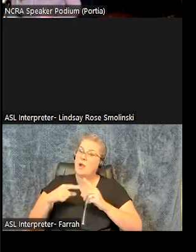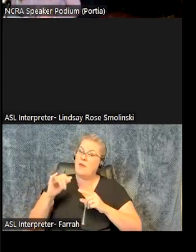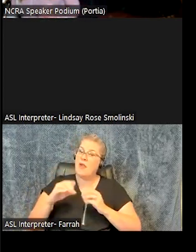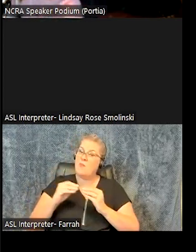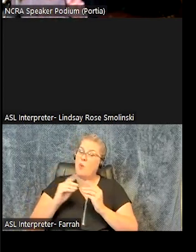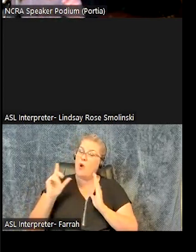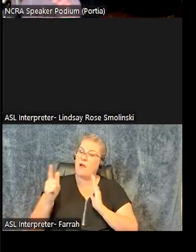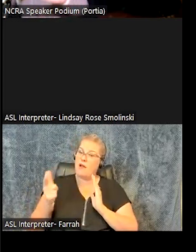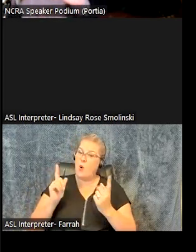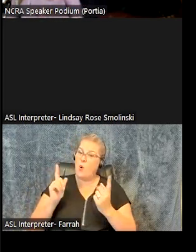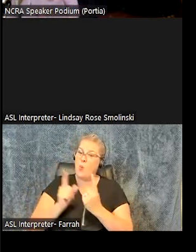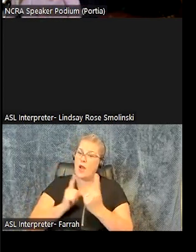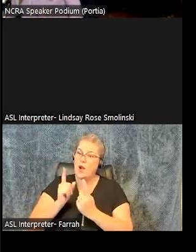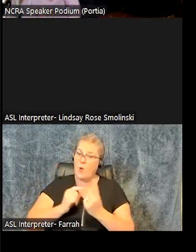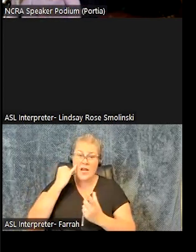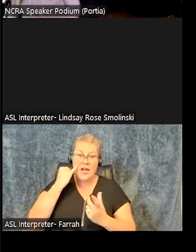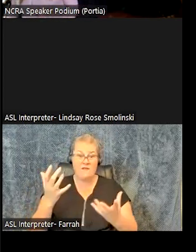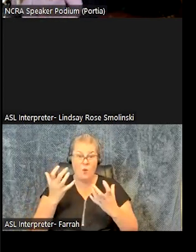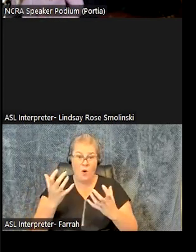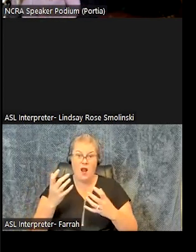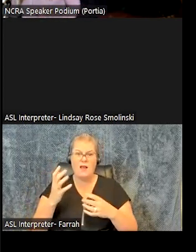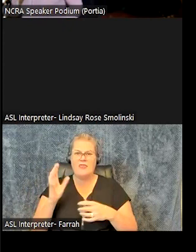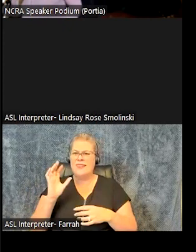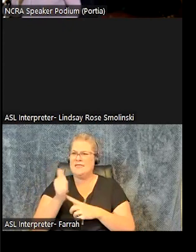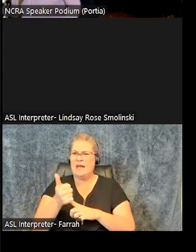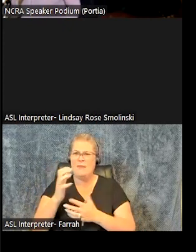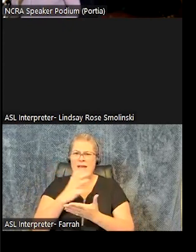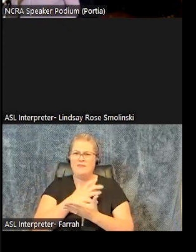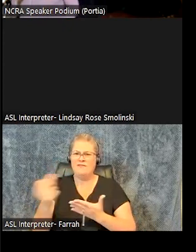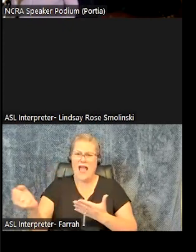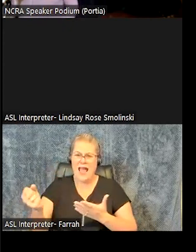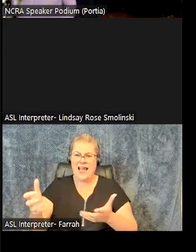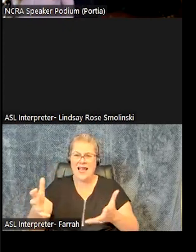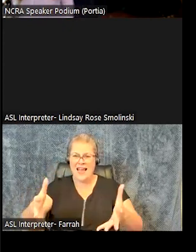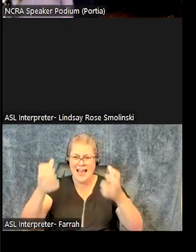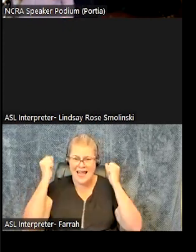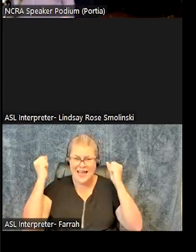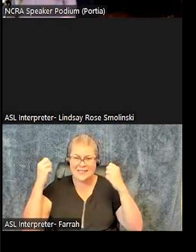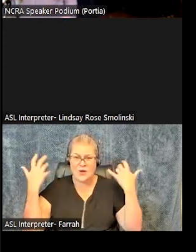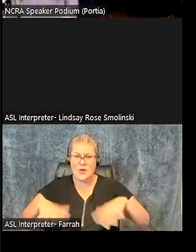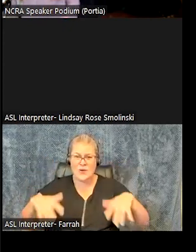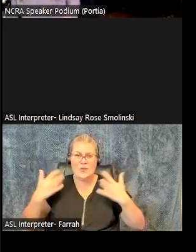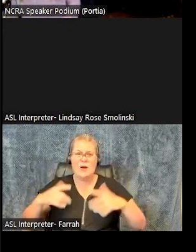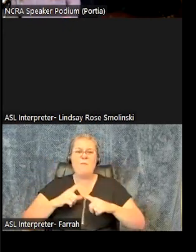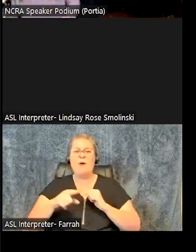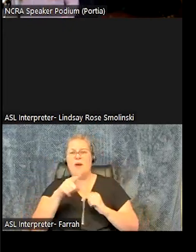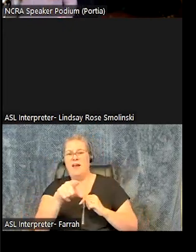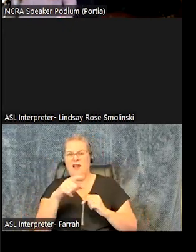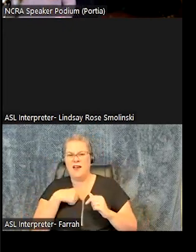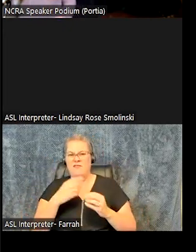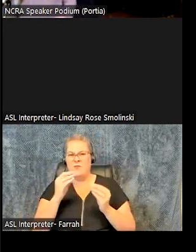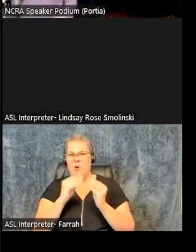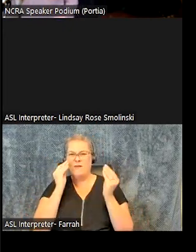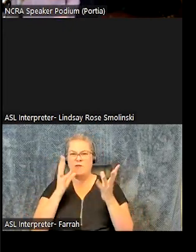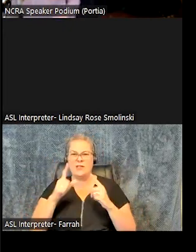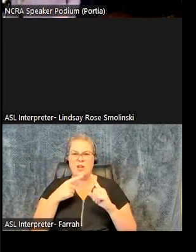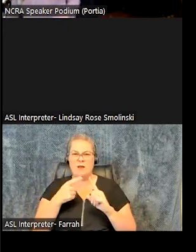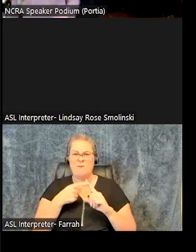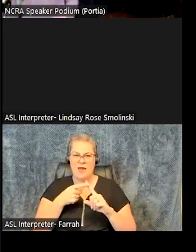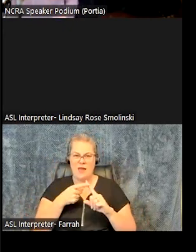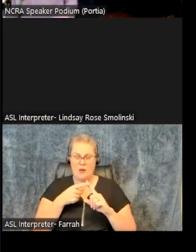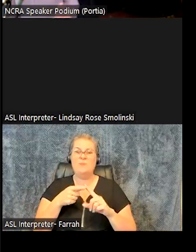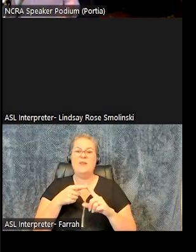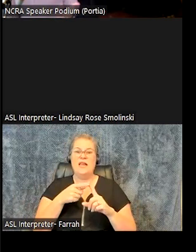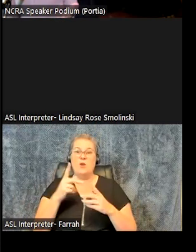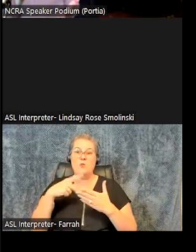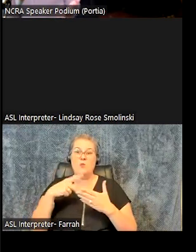you'd like. That 10 minutes goes fast, but reversepitch.org is where you can get a lot of details about the program. That's my contact